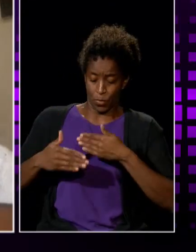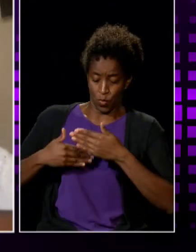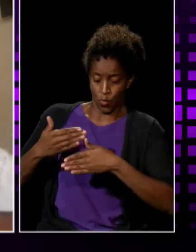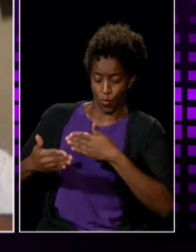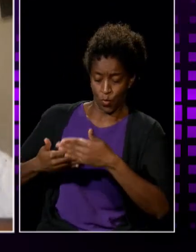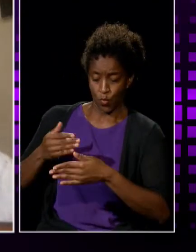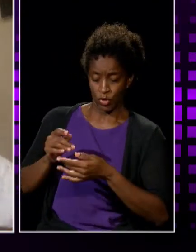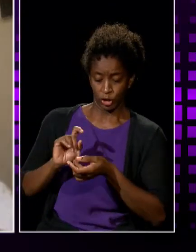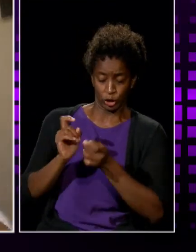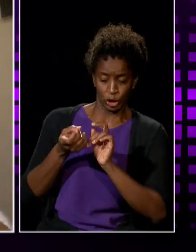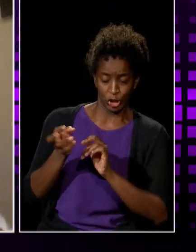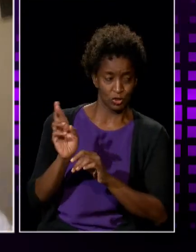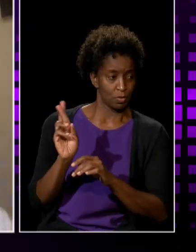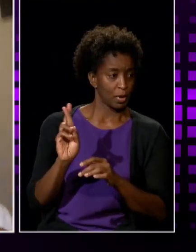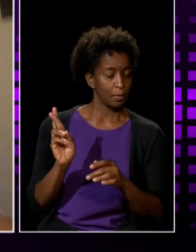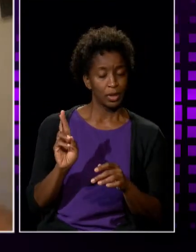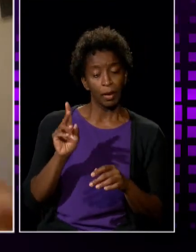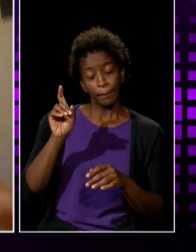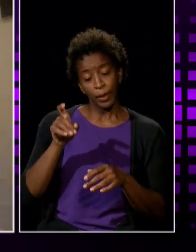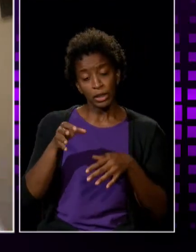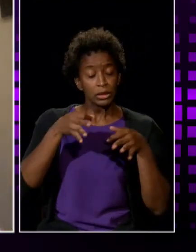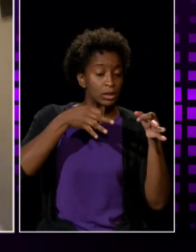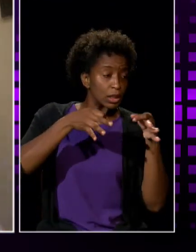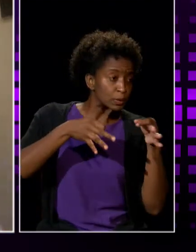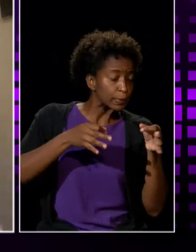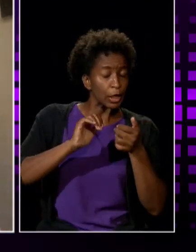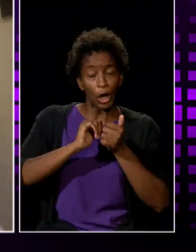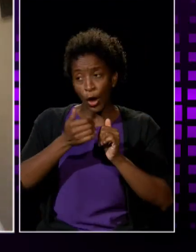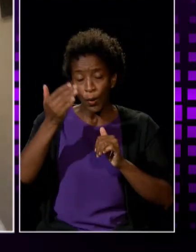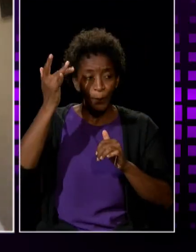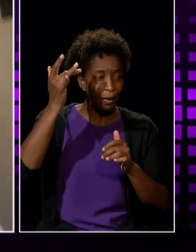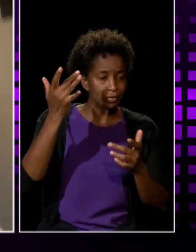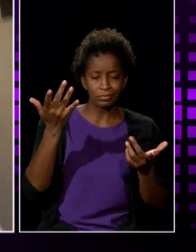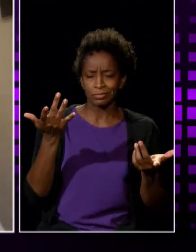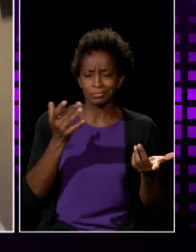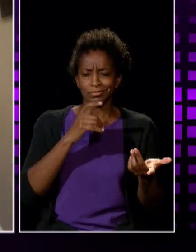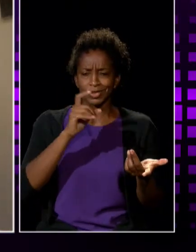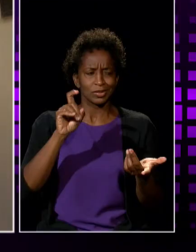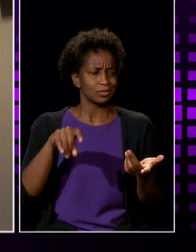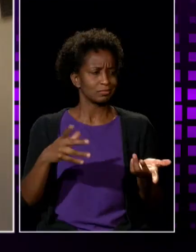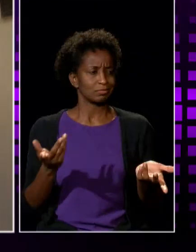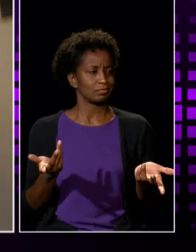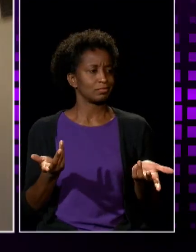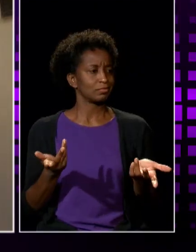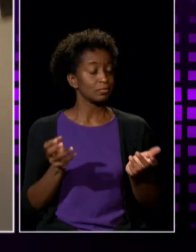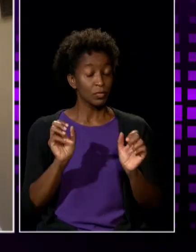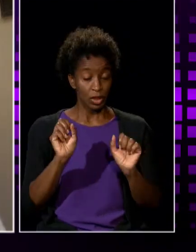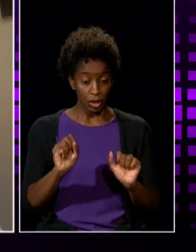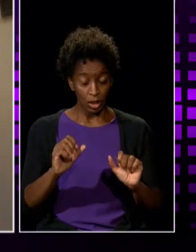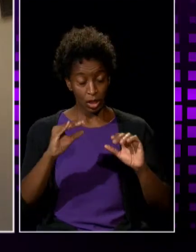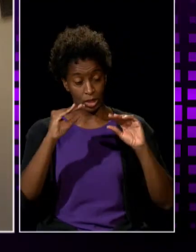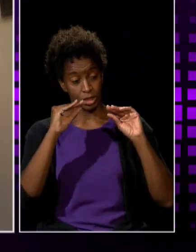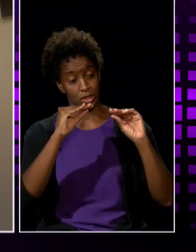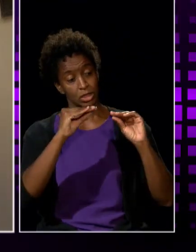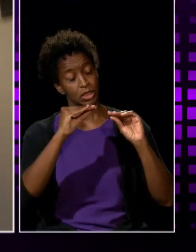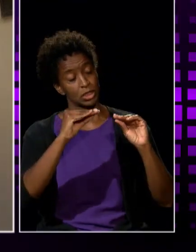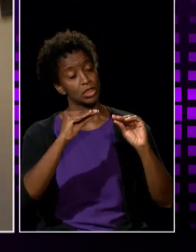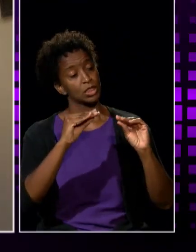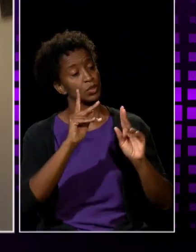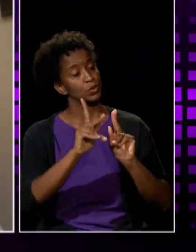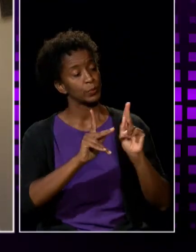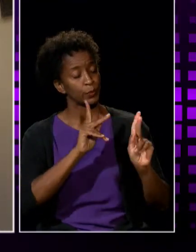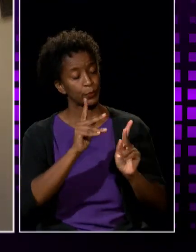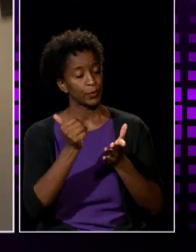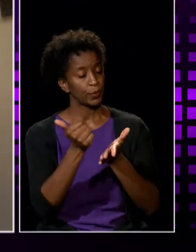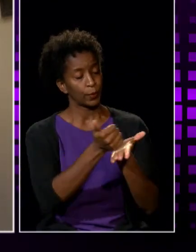happen now that we're a republic? We can share the info and educate the public, and like my good brothers and sisters say, use